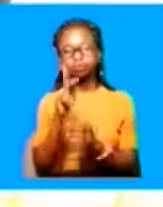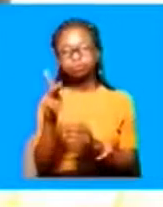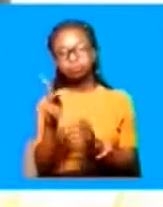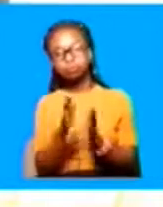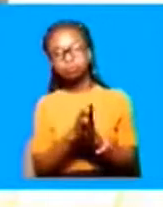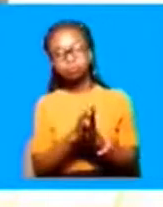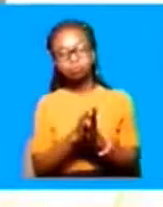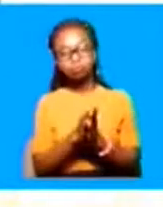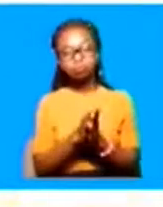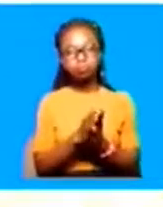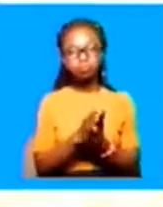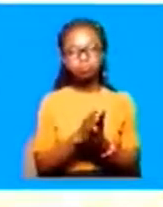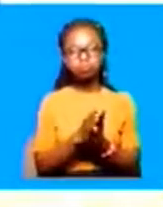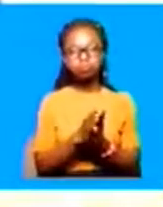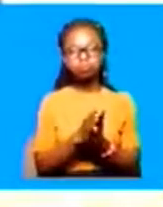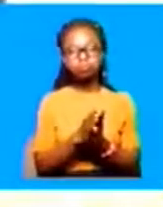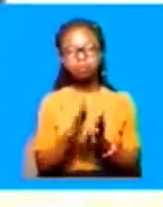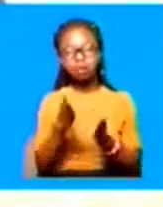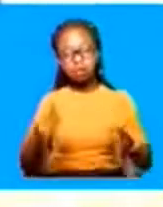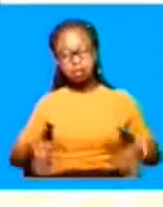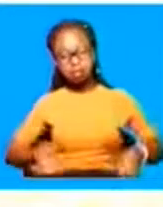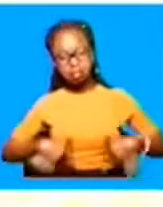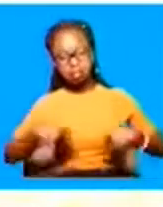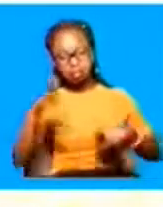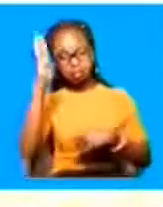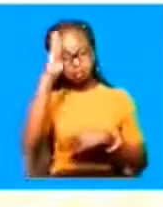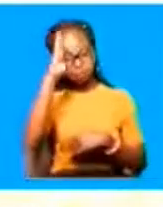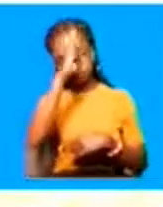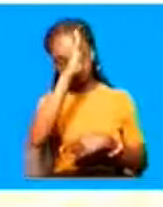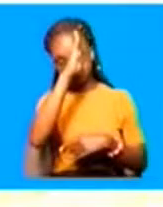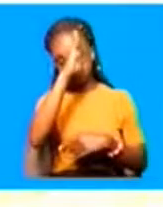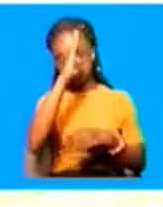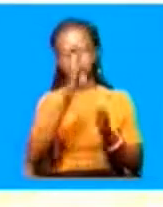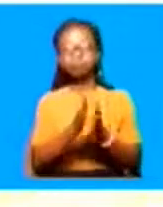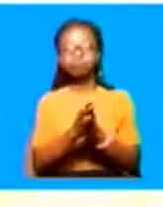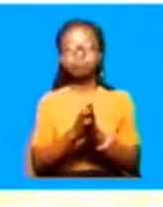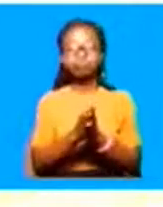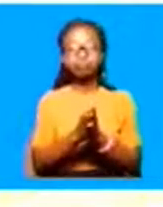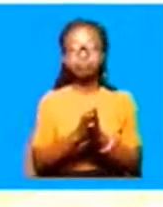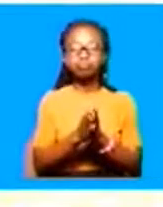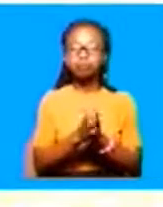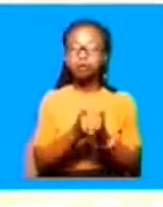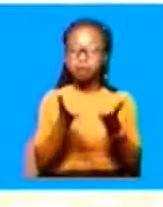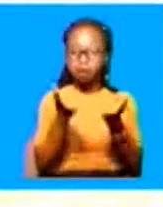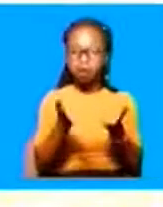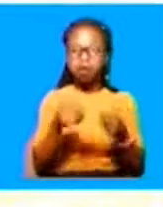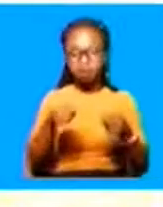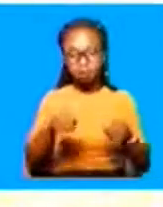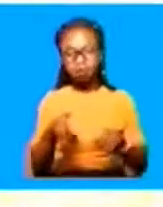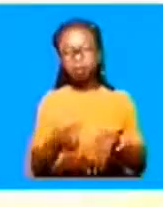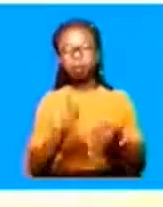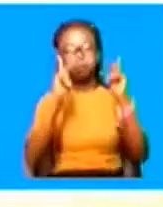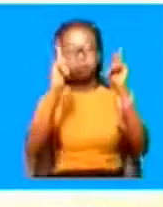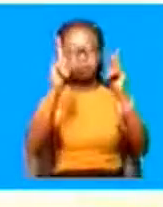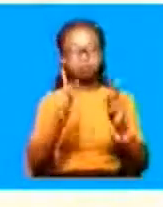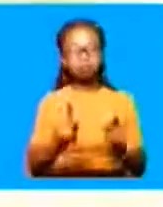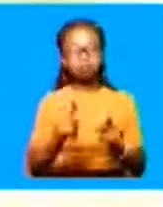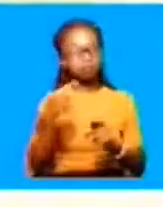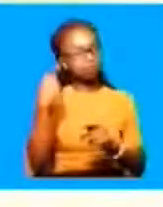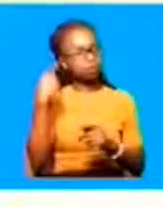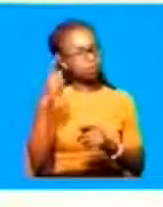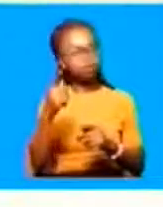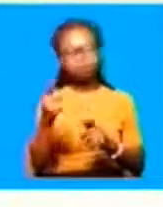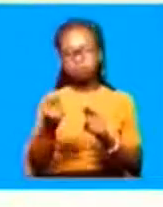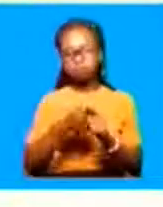Okay. I live in Bungoma, and currently I'm staying in Kisumu for a